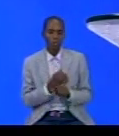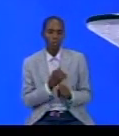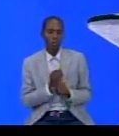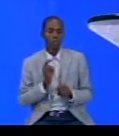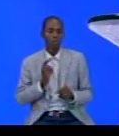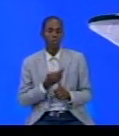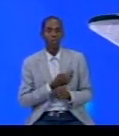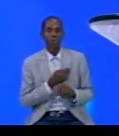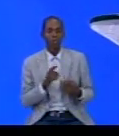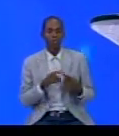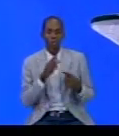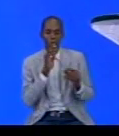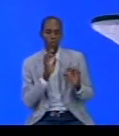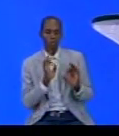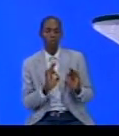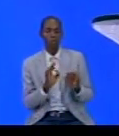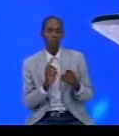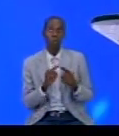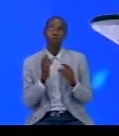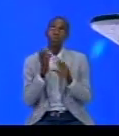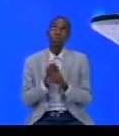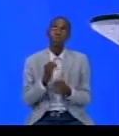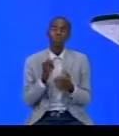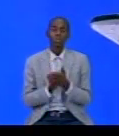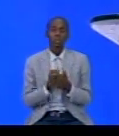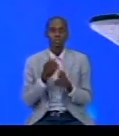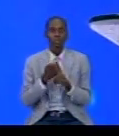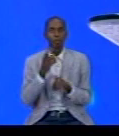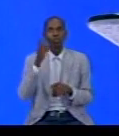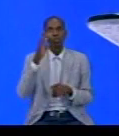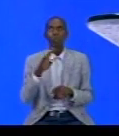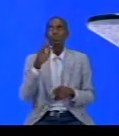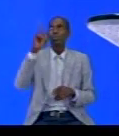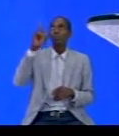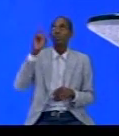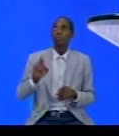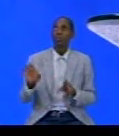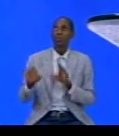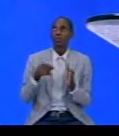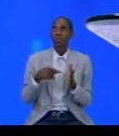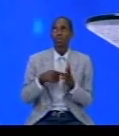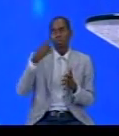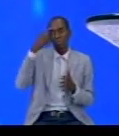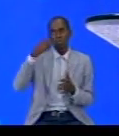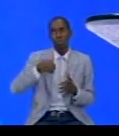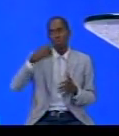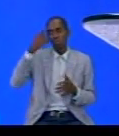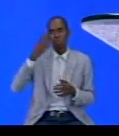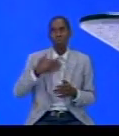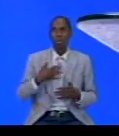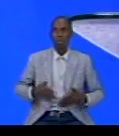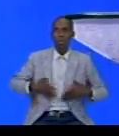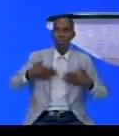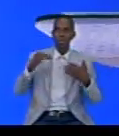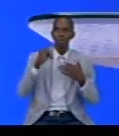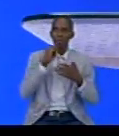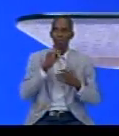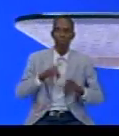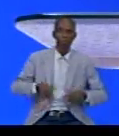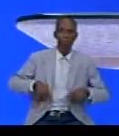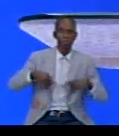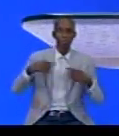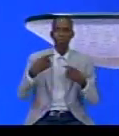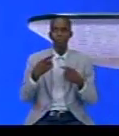must do this for me because I merit it by the life I live. No, it's by the mercy of God. And so